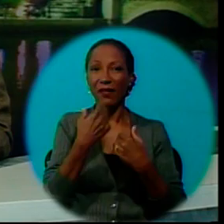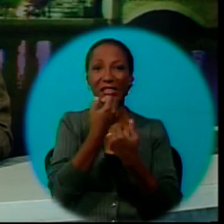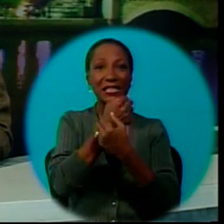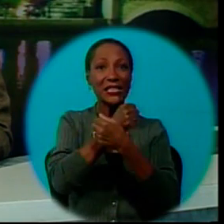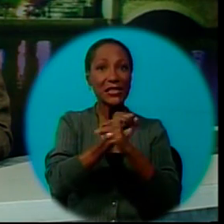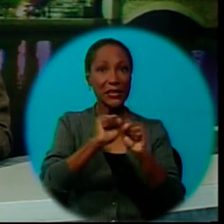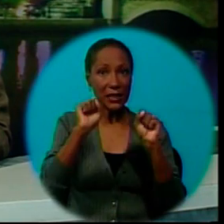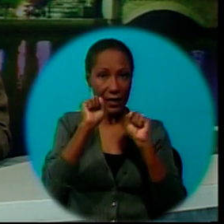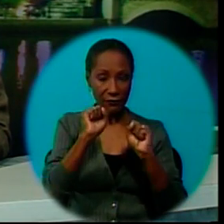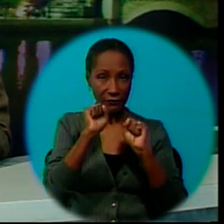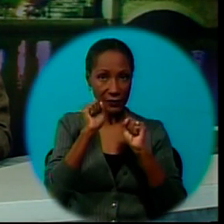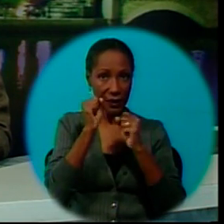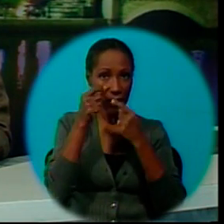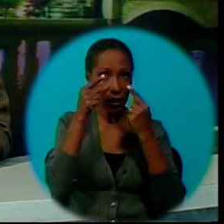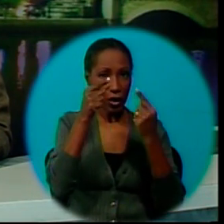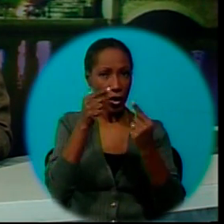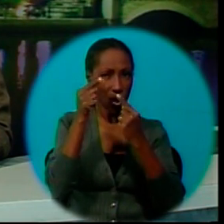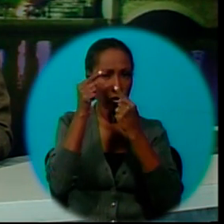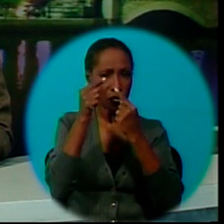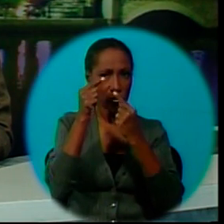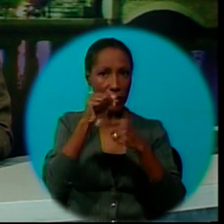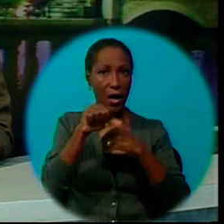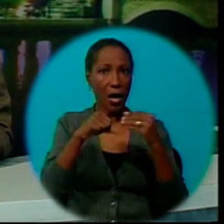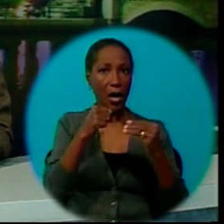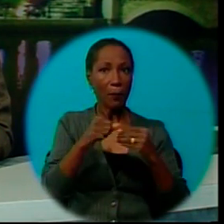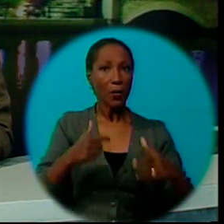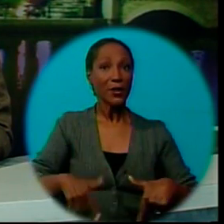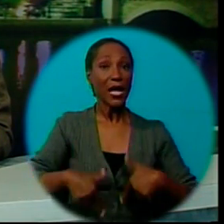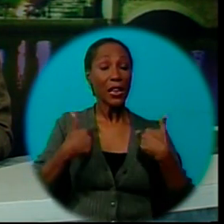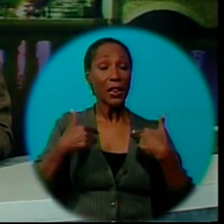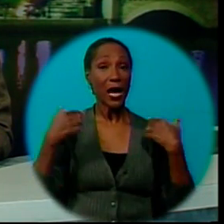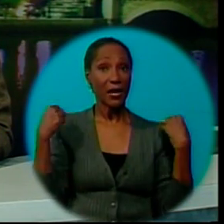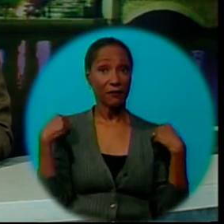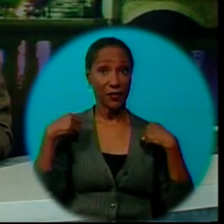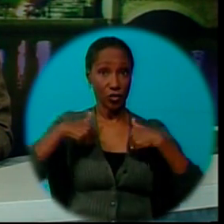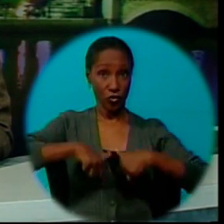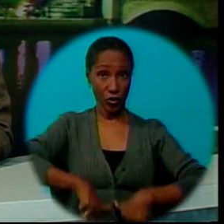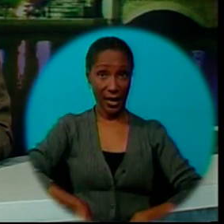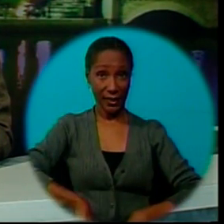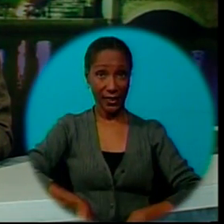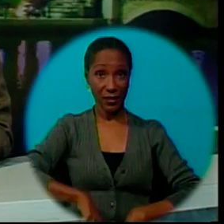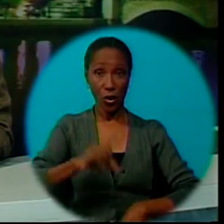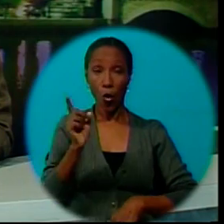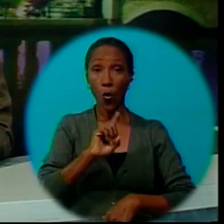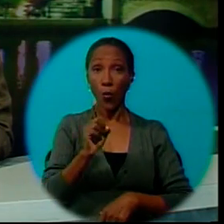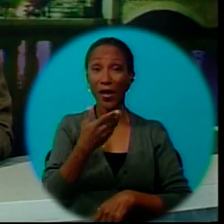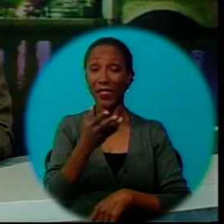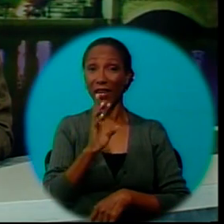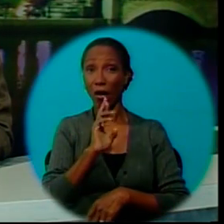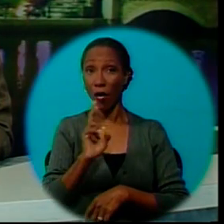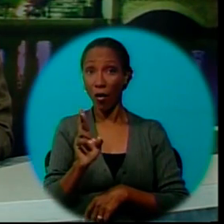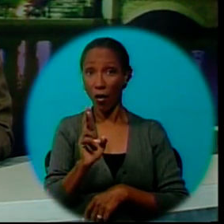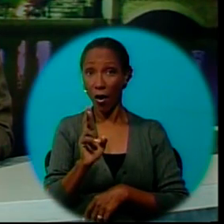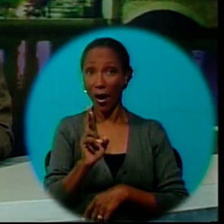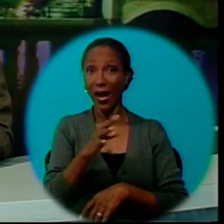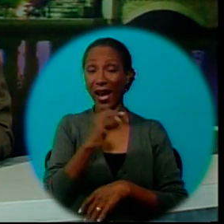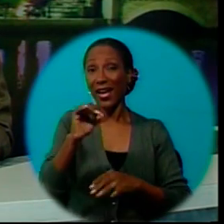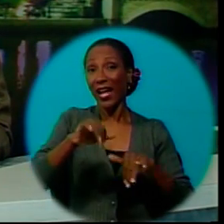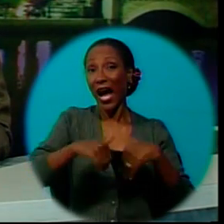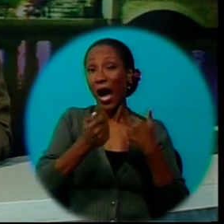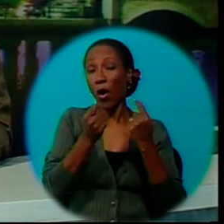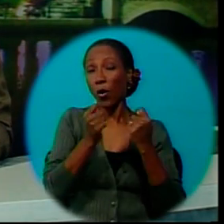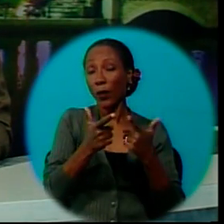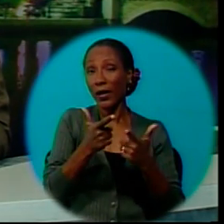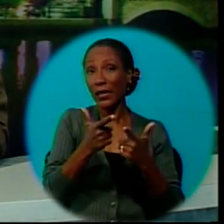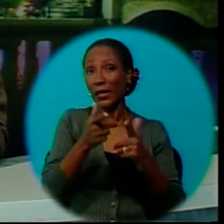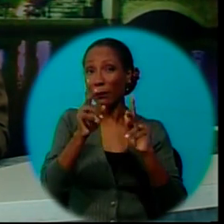the quantity of life jackets on board. Where these life jackets are stored and accessibility to them is another worry. Operators